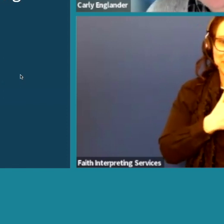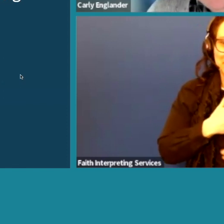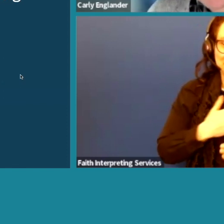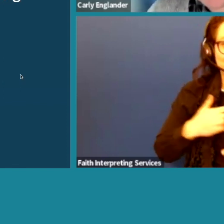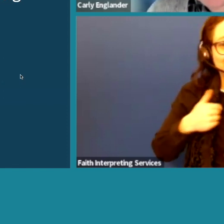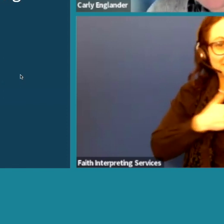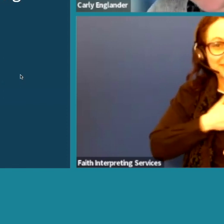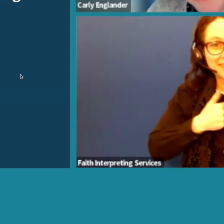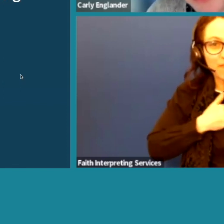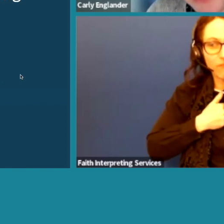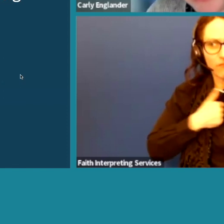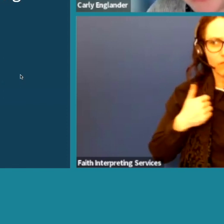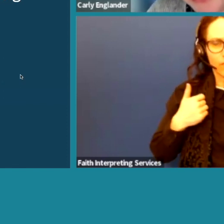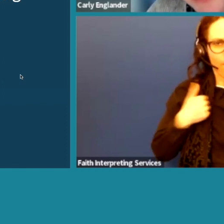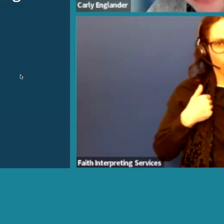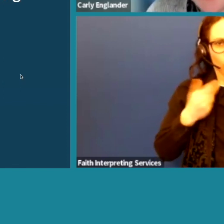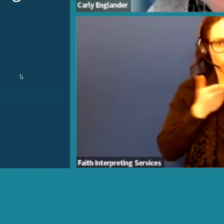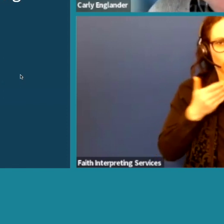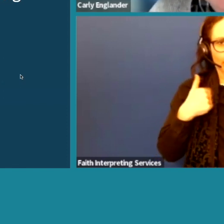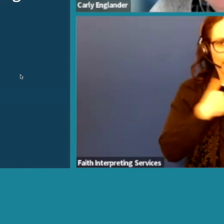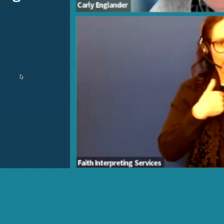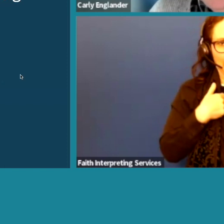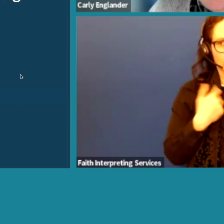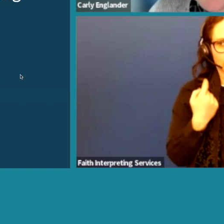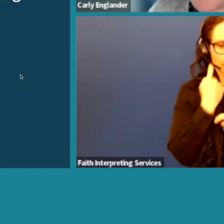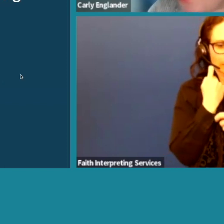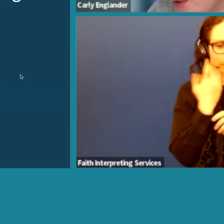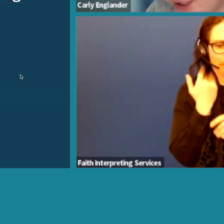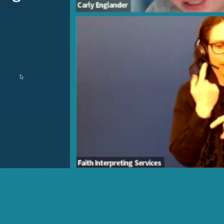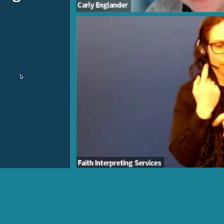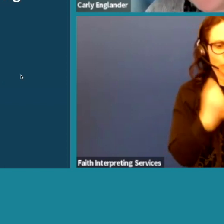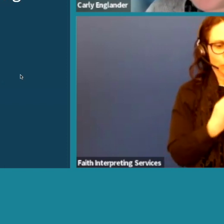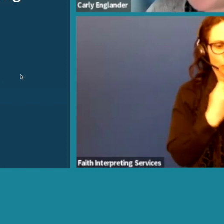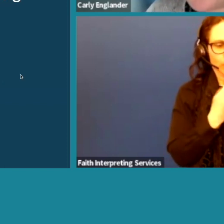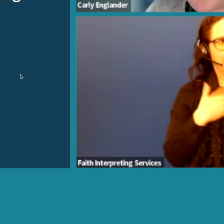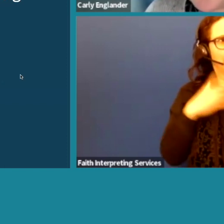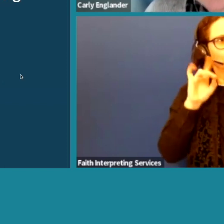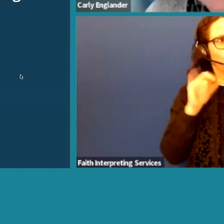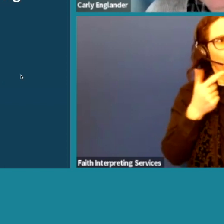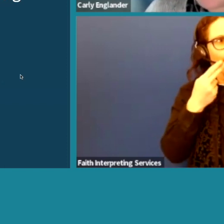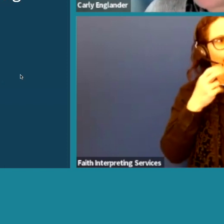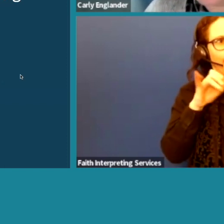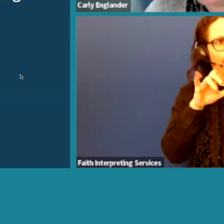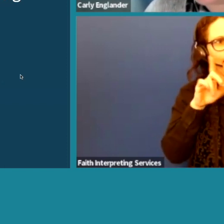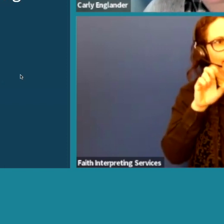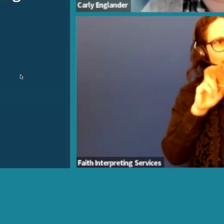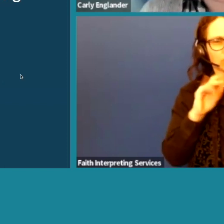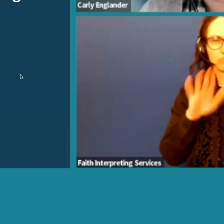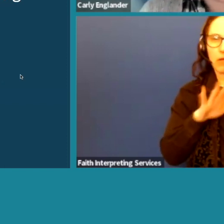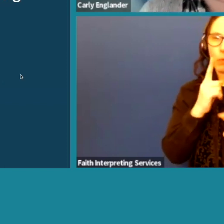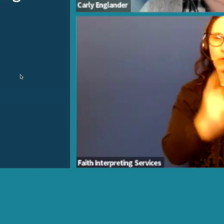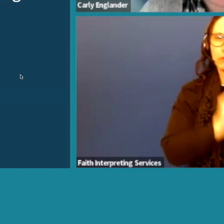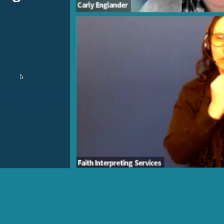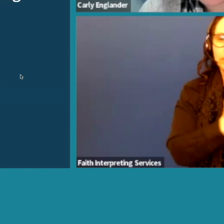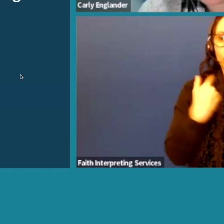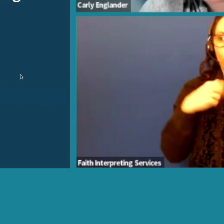a service animal handler within the last year. I've had my dog Heinnemann for just about a year, and we are learning and growing